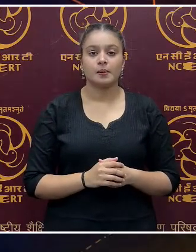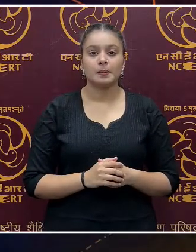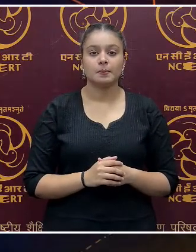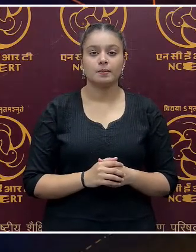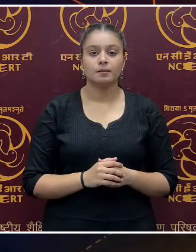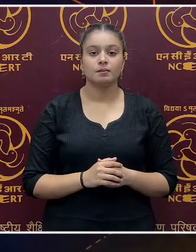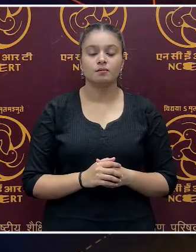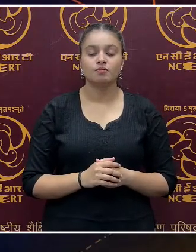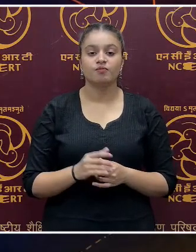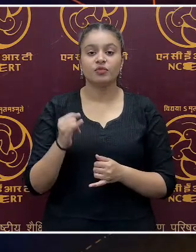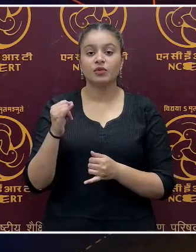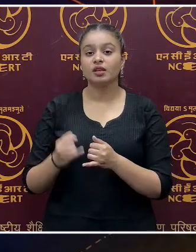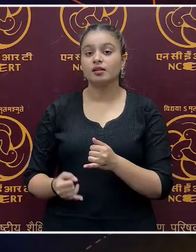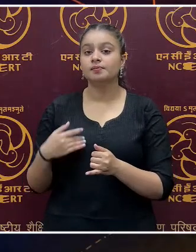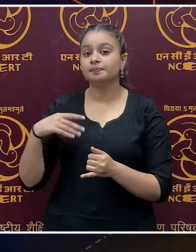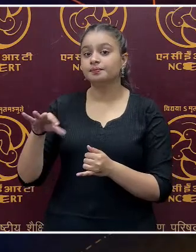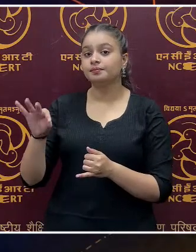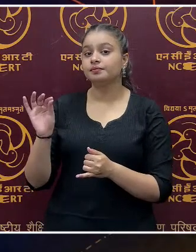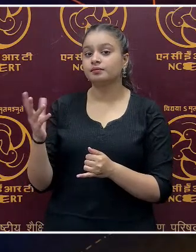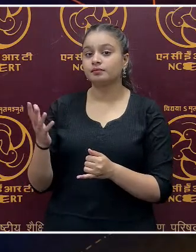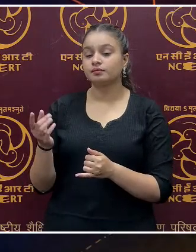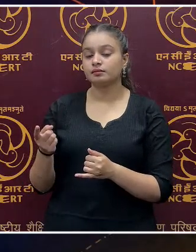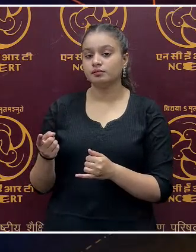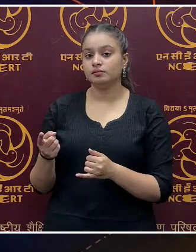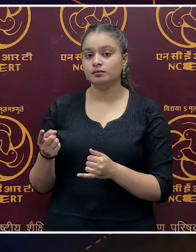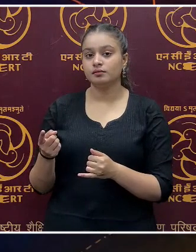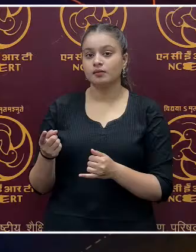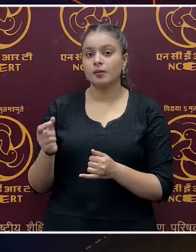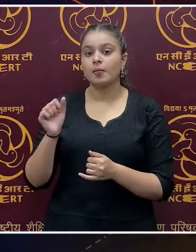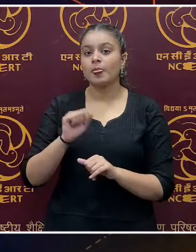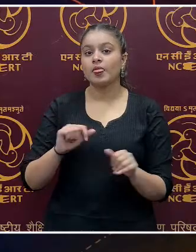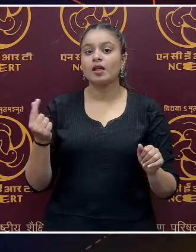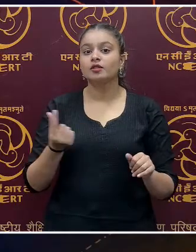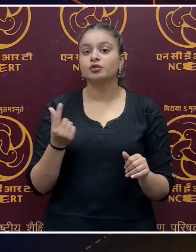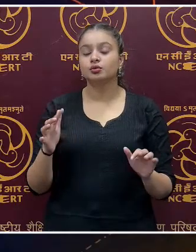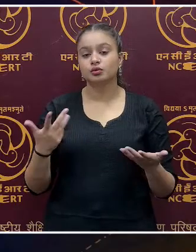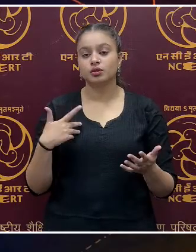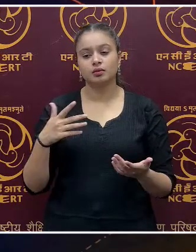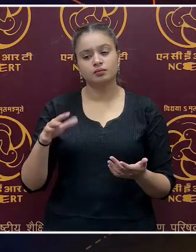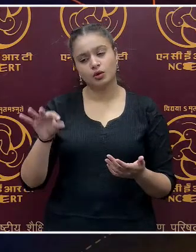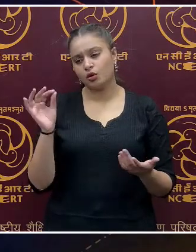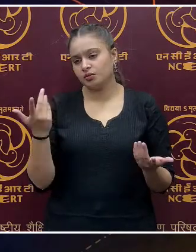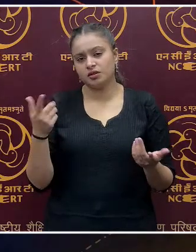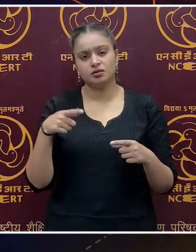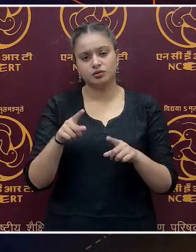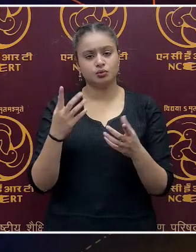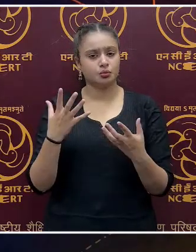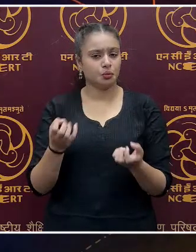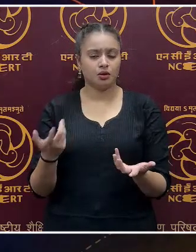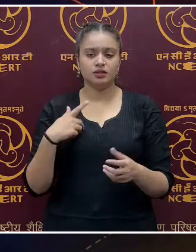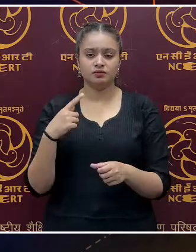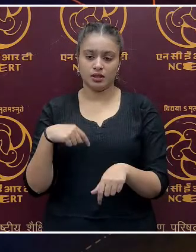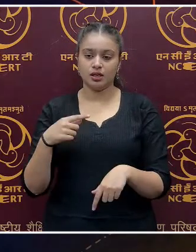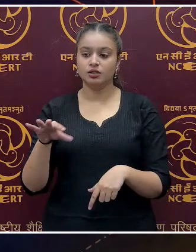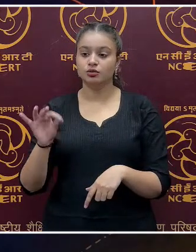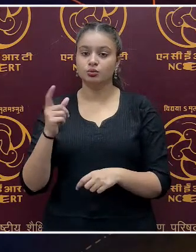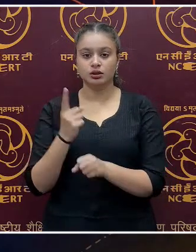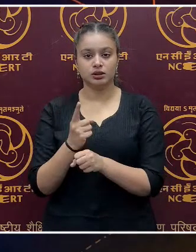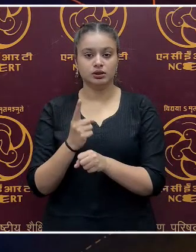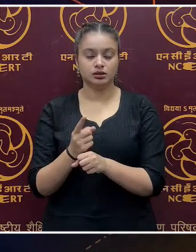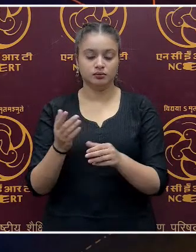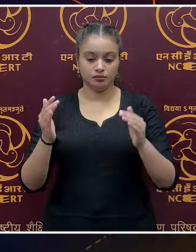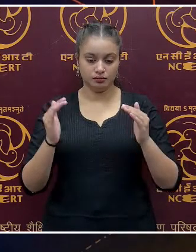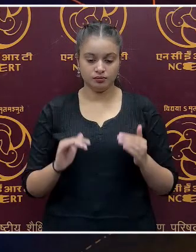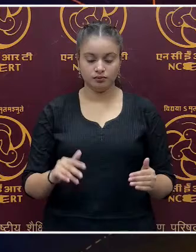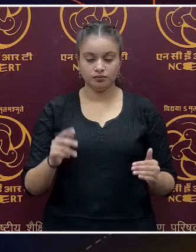And the last option, it's user, type of user, it's optional. I could go with the teacher here. Then we can